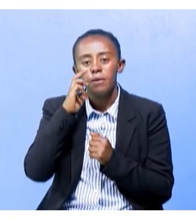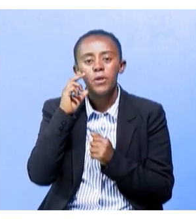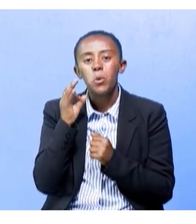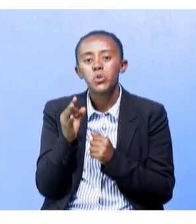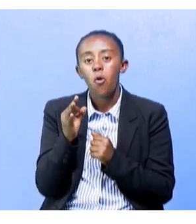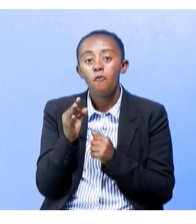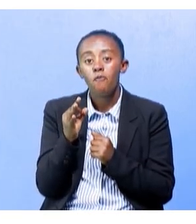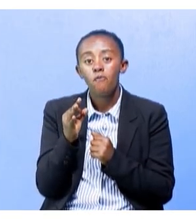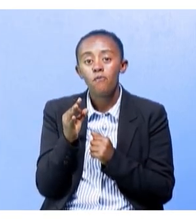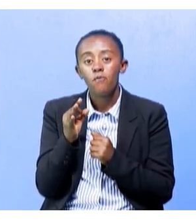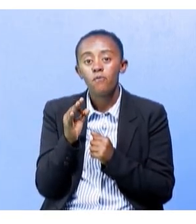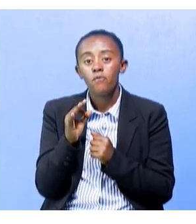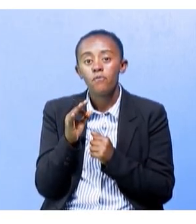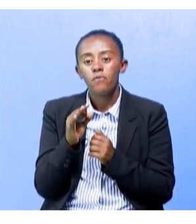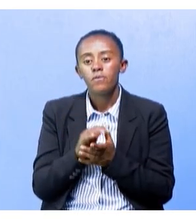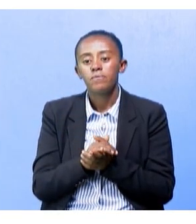this